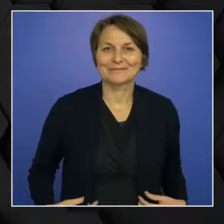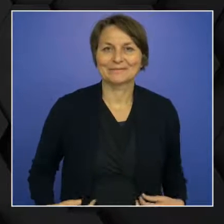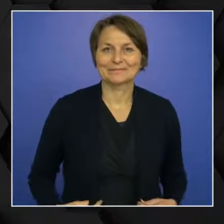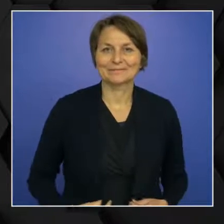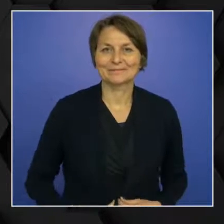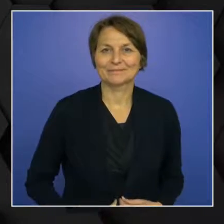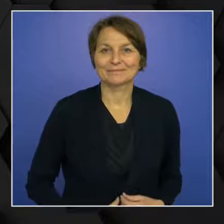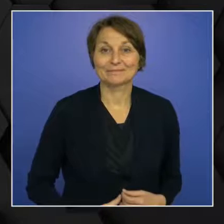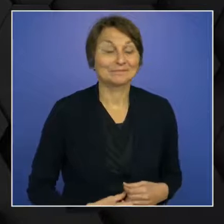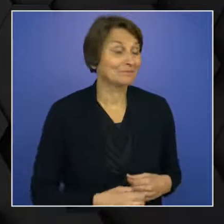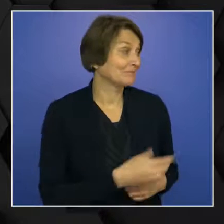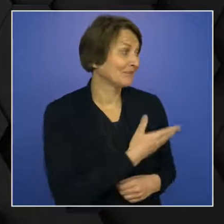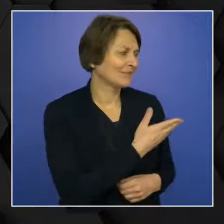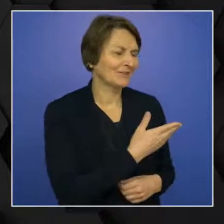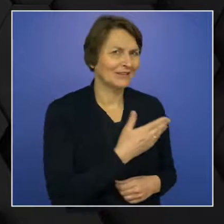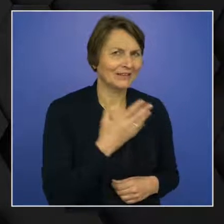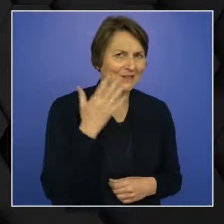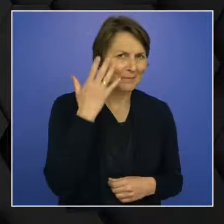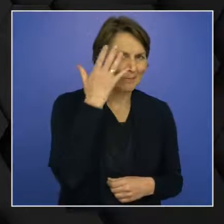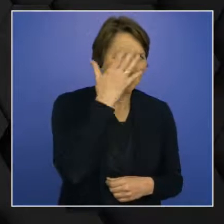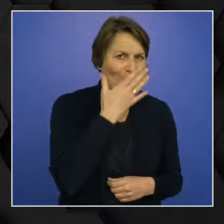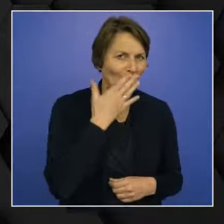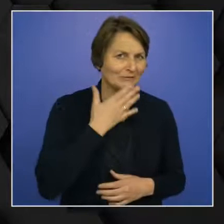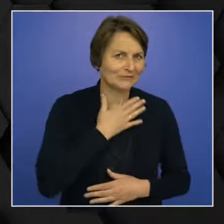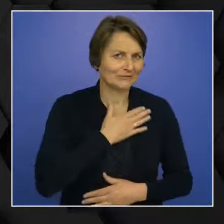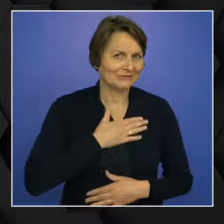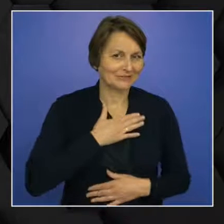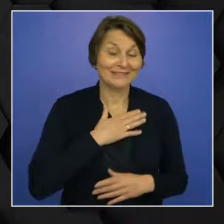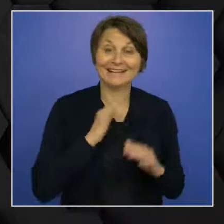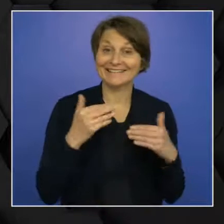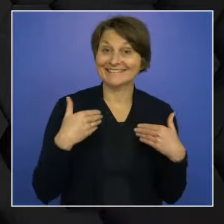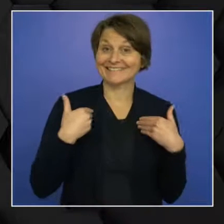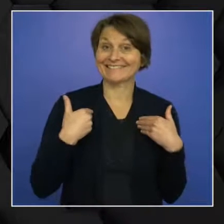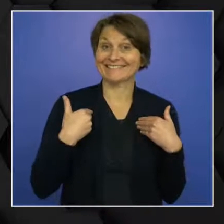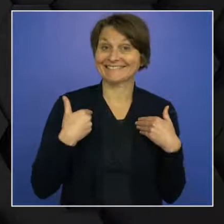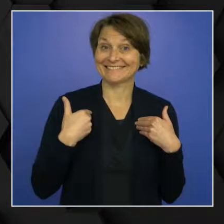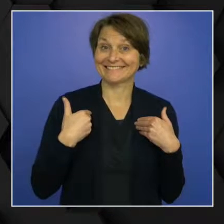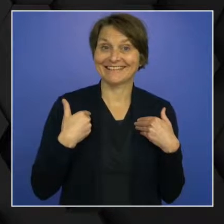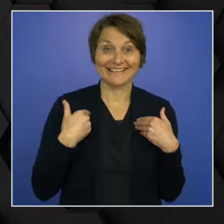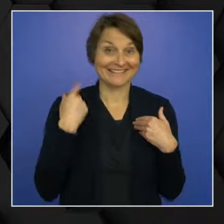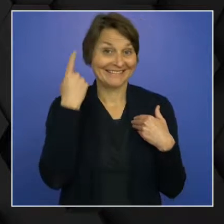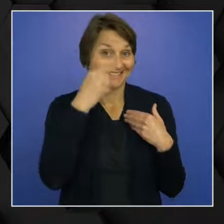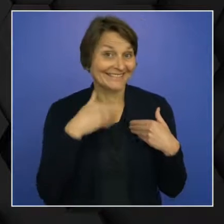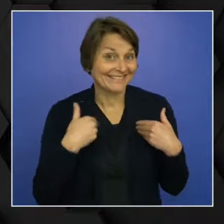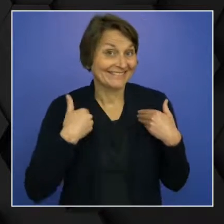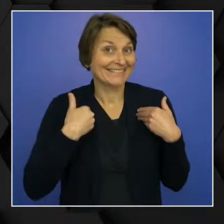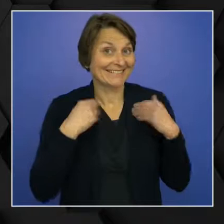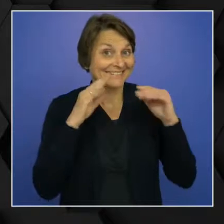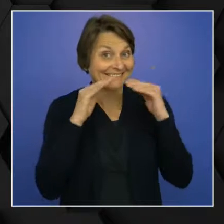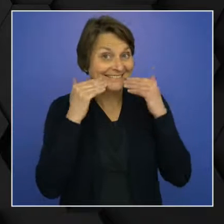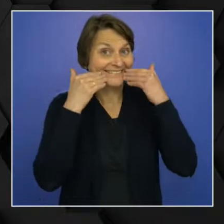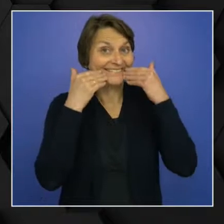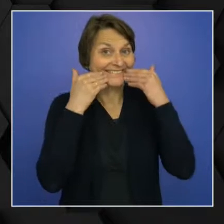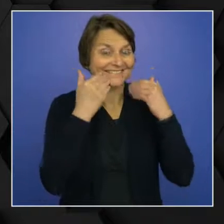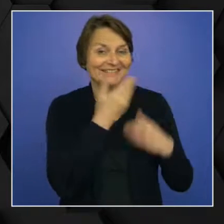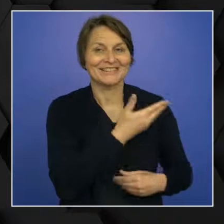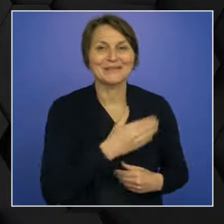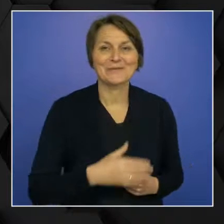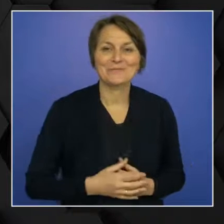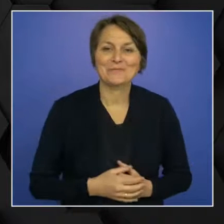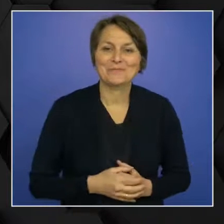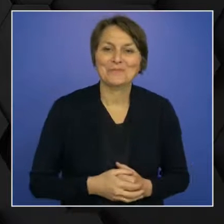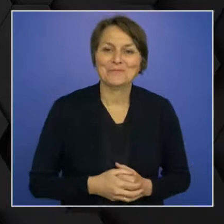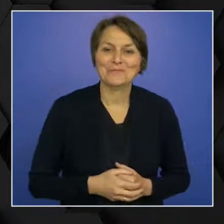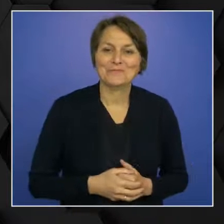emotion is, I'm not too sure there, joy. That's Henk being joyful. So we can go straight to, we can go straight to